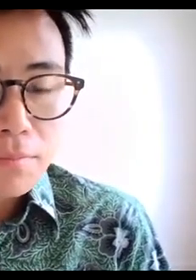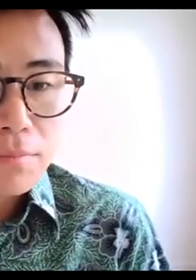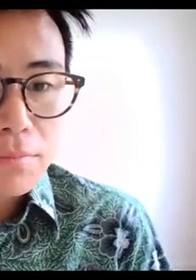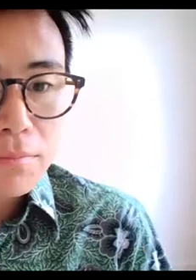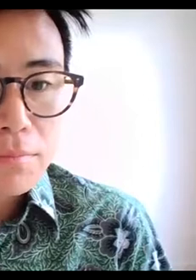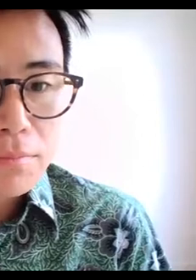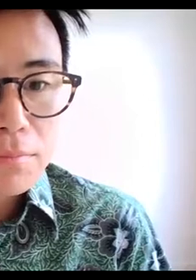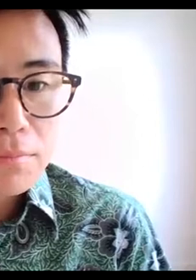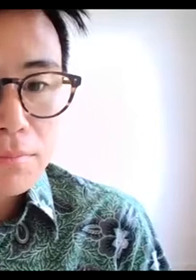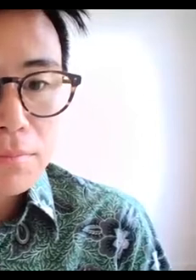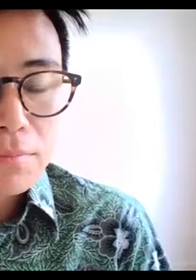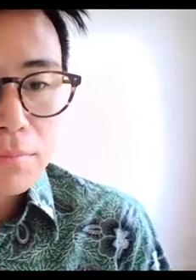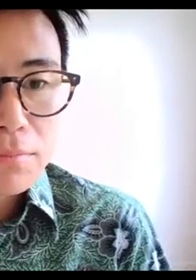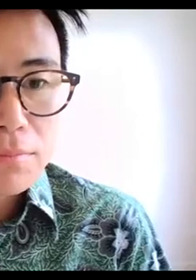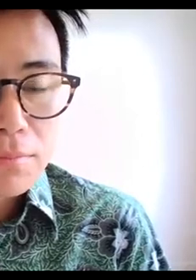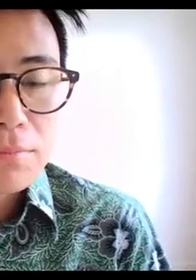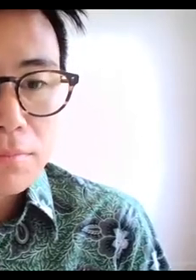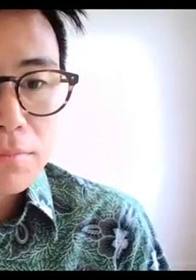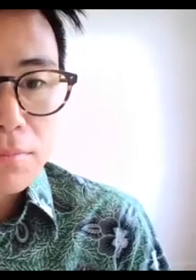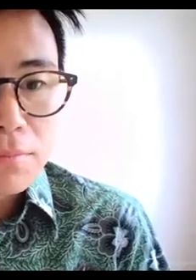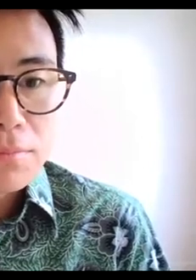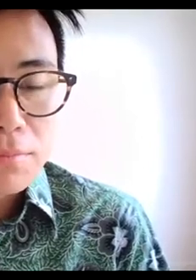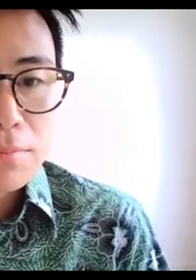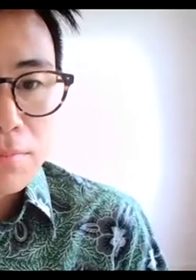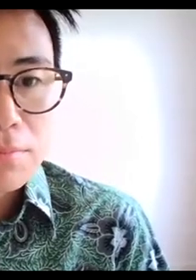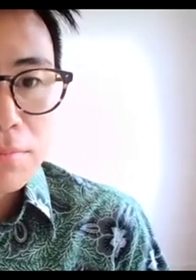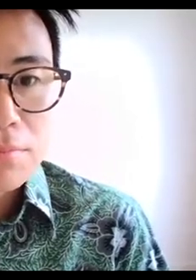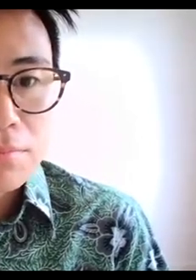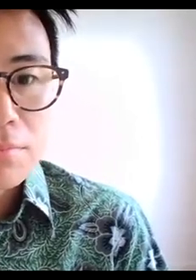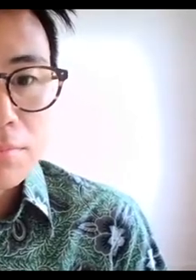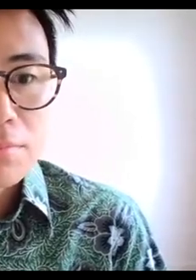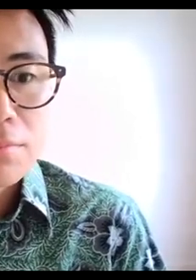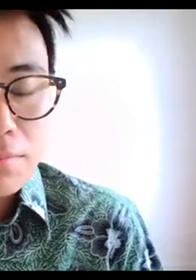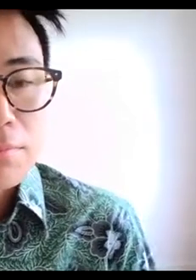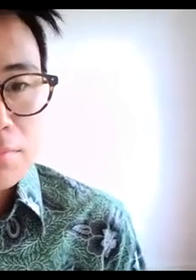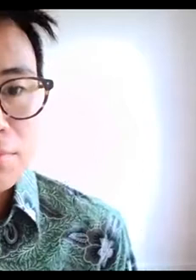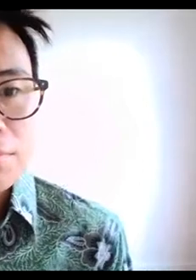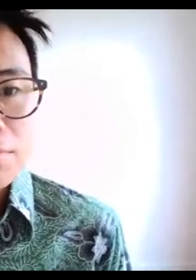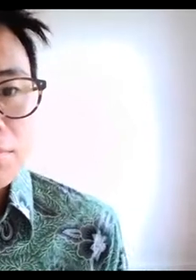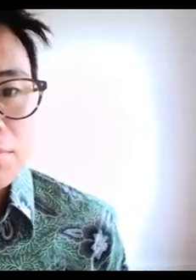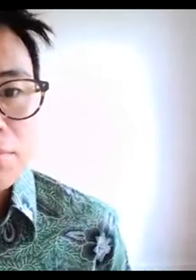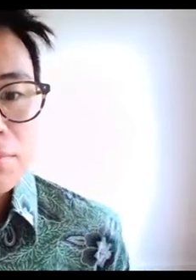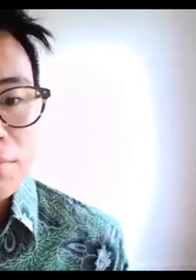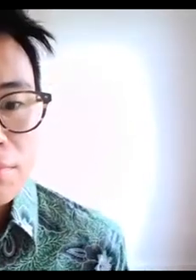So that was one thing that I thought was a little difficult.